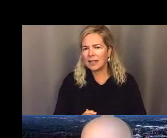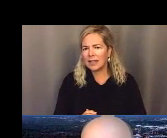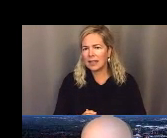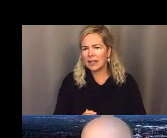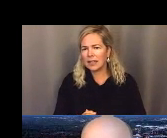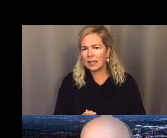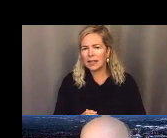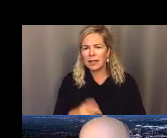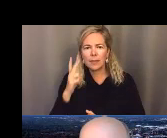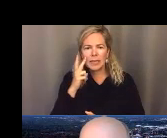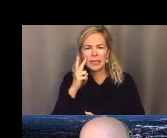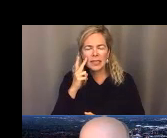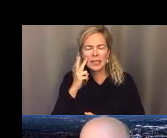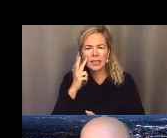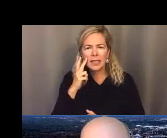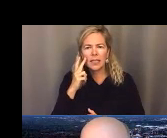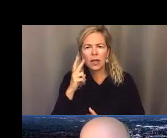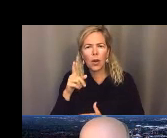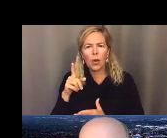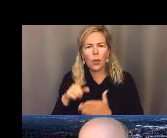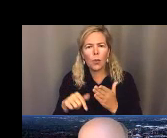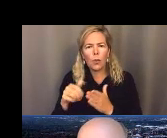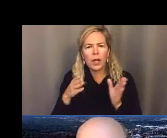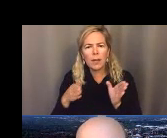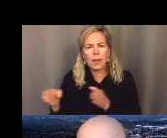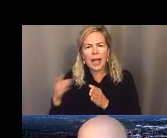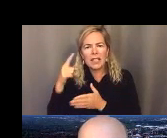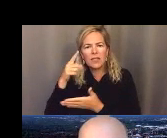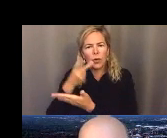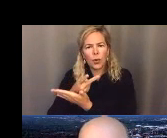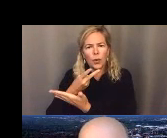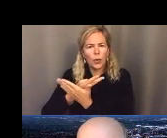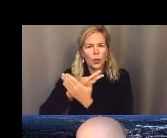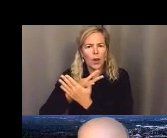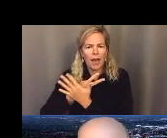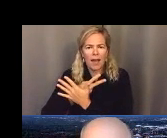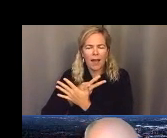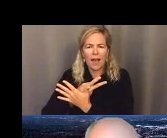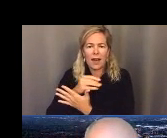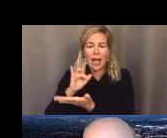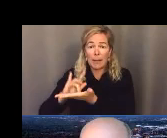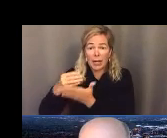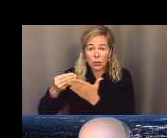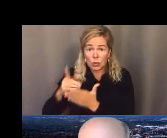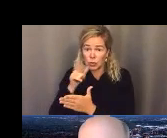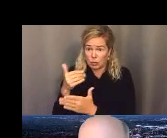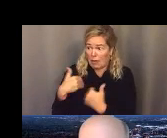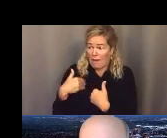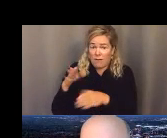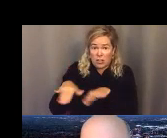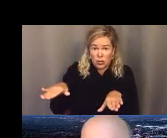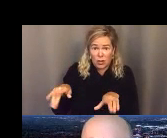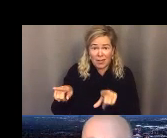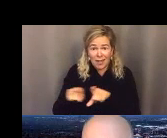Let's see. What are the plans for grad and medical students with kids, as well as, I think, postdocs with